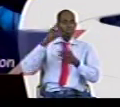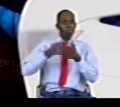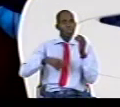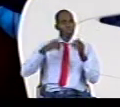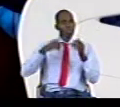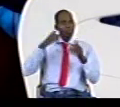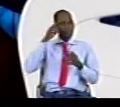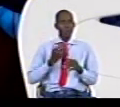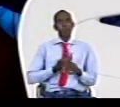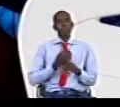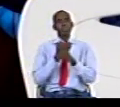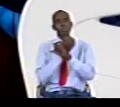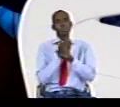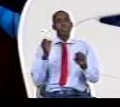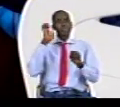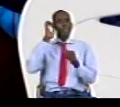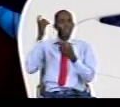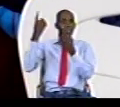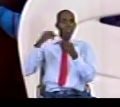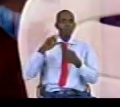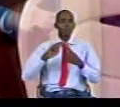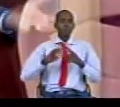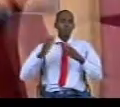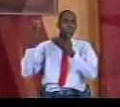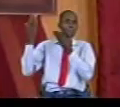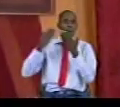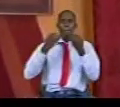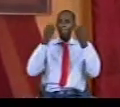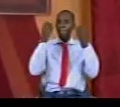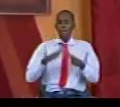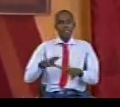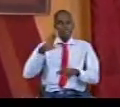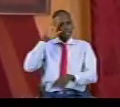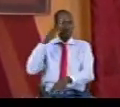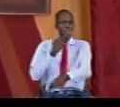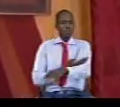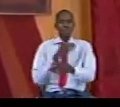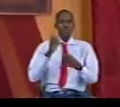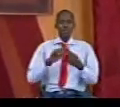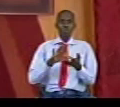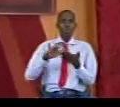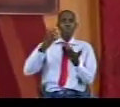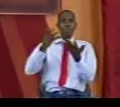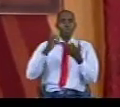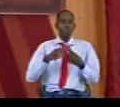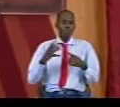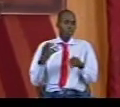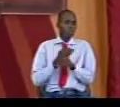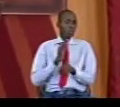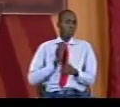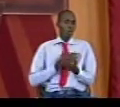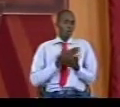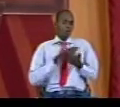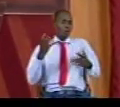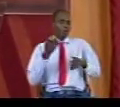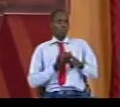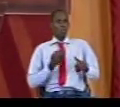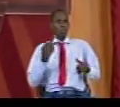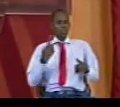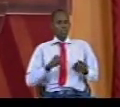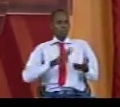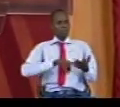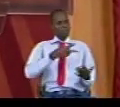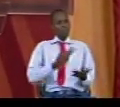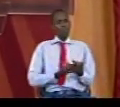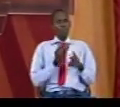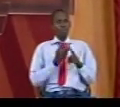four, he came to bring many sons to glory. He wanted to take us away from the fall and take us away from our sin and